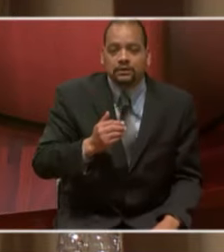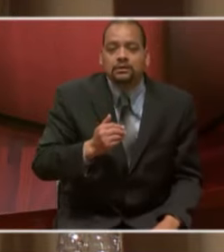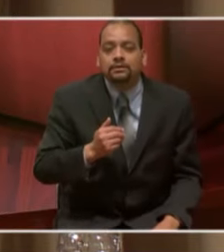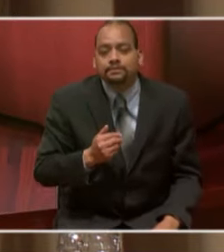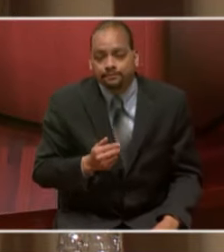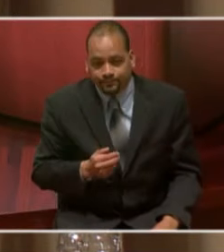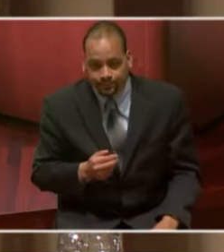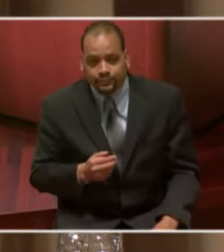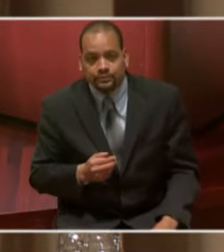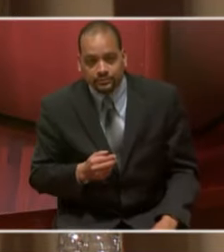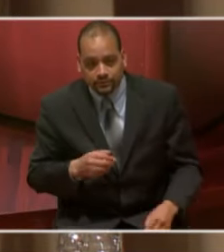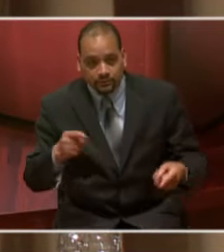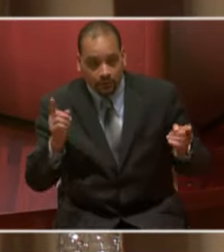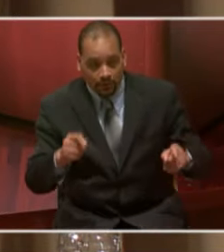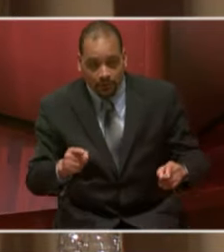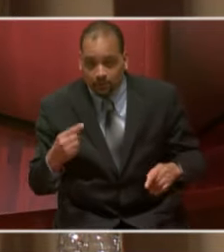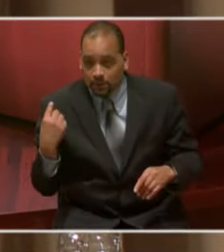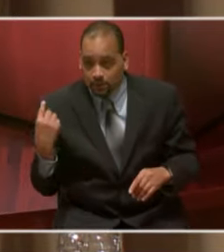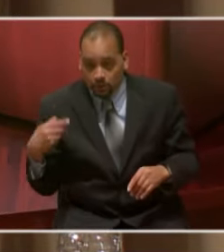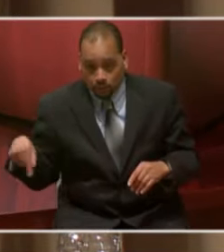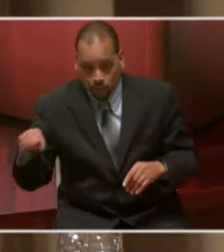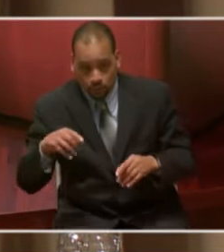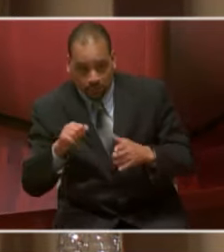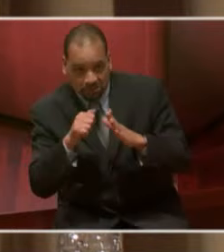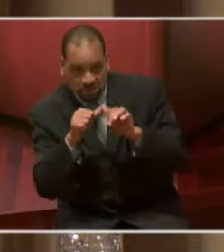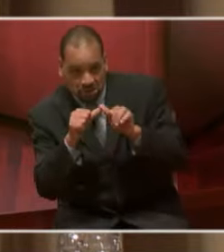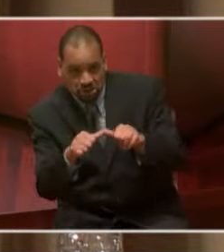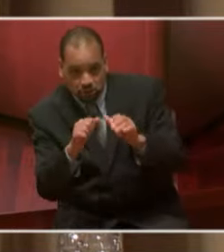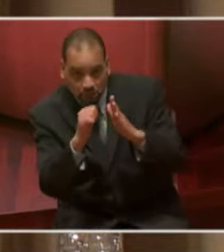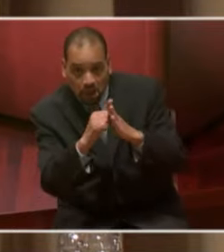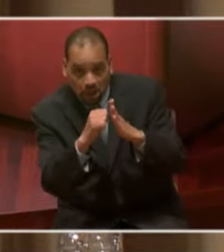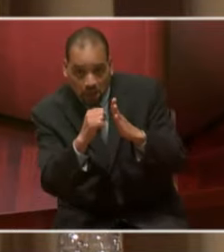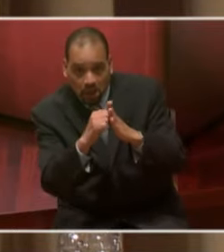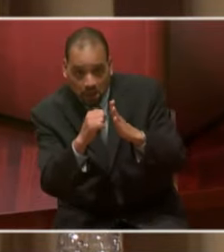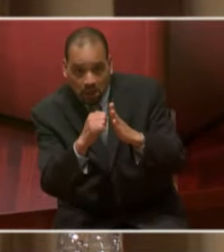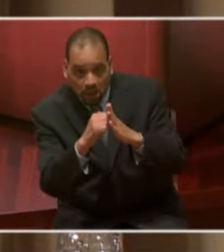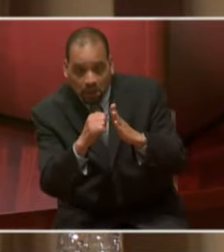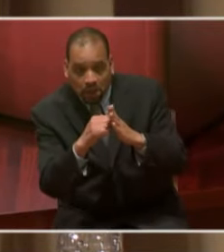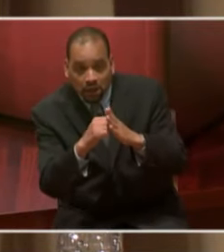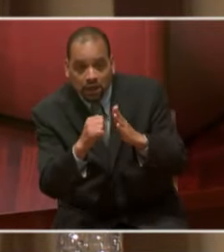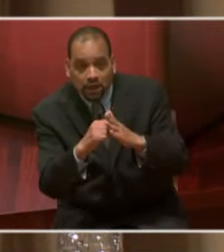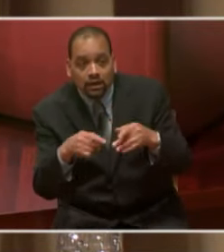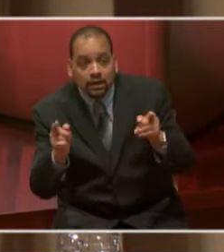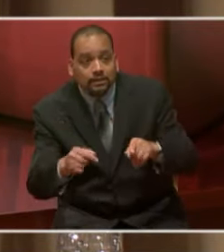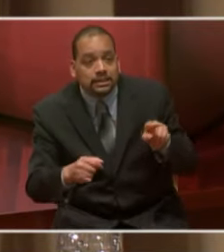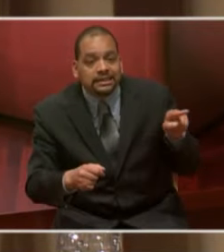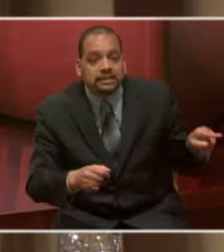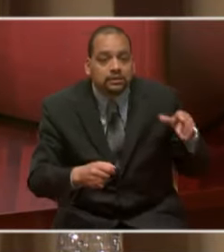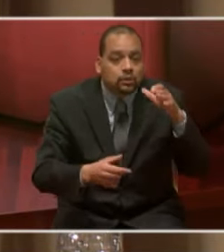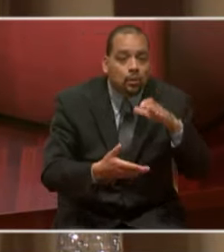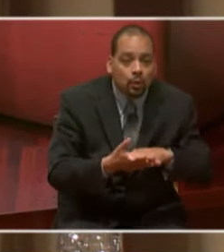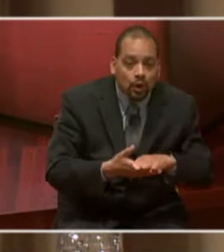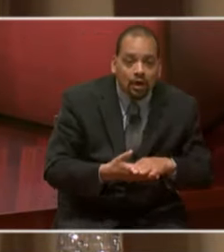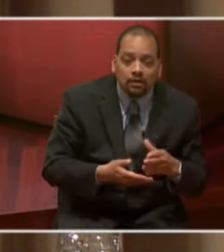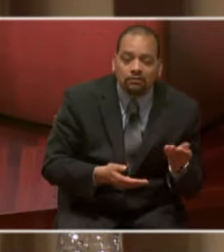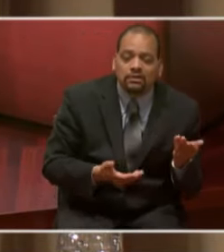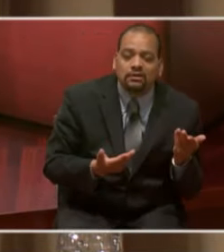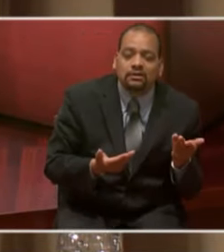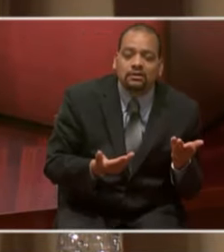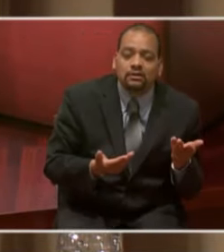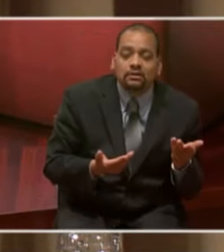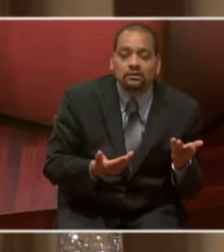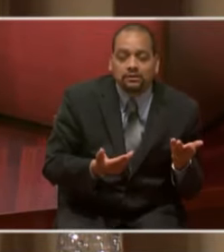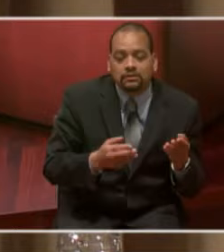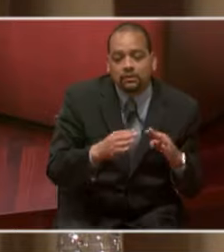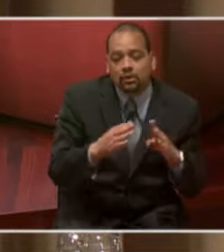5 p.m., we went down to the Greyhound bus station to board the bus. And this bus driver made a classic statement. He said,